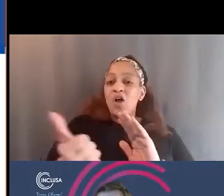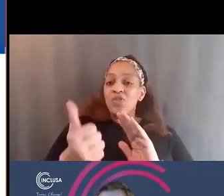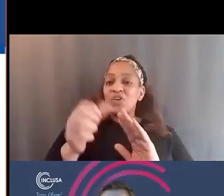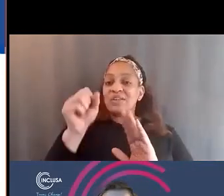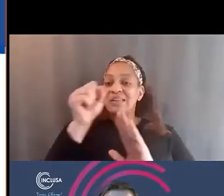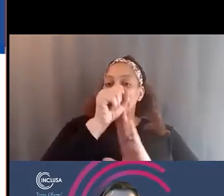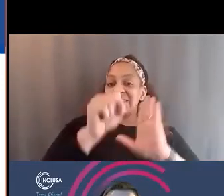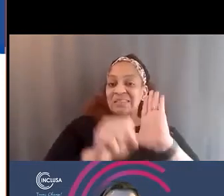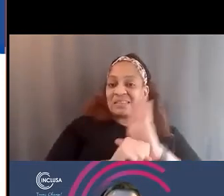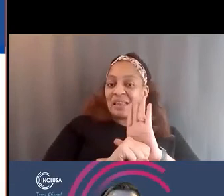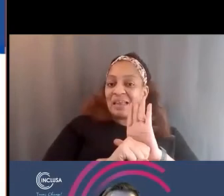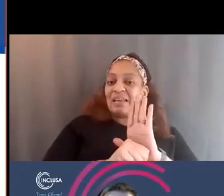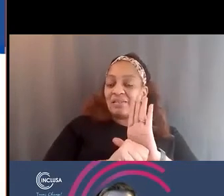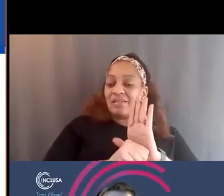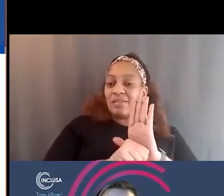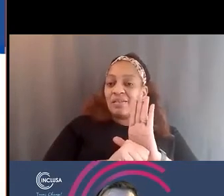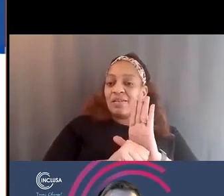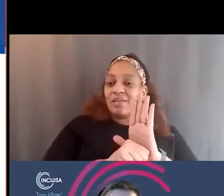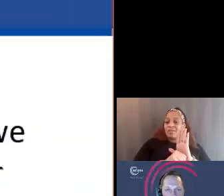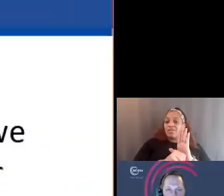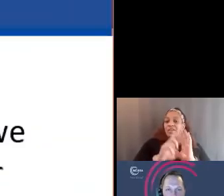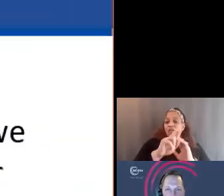state?